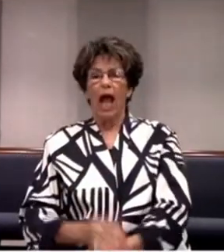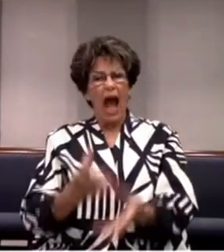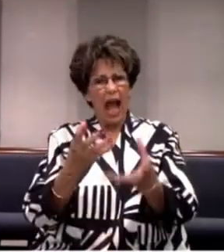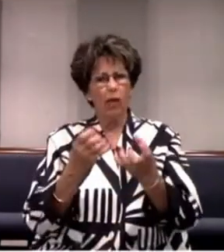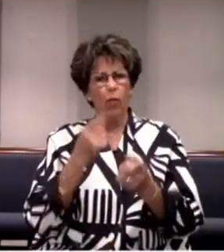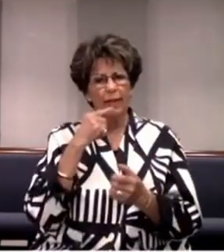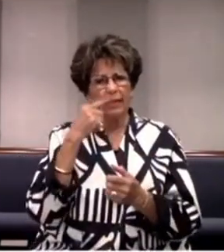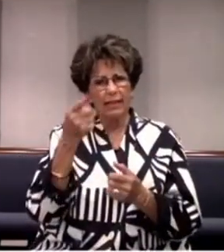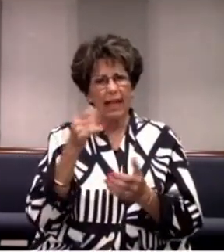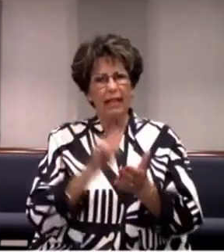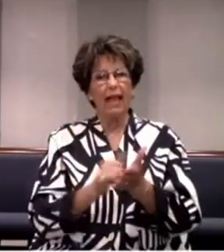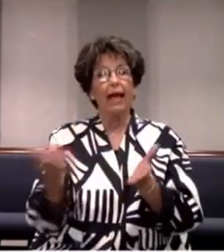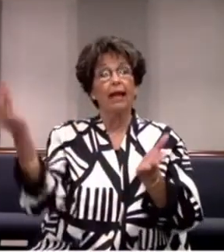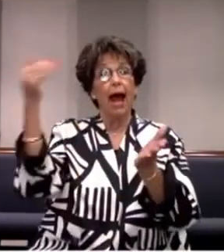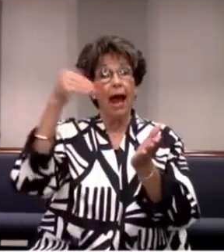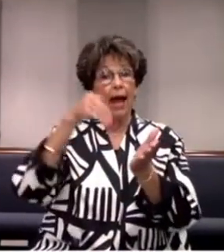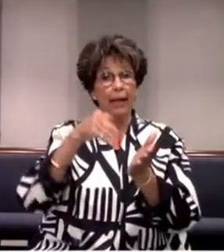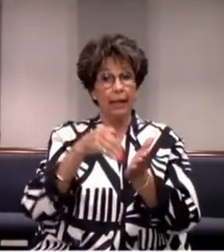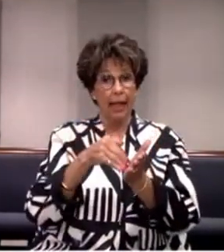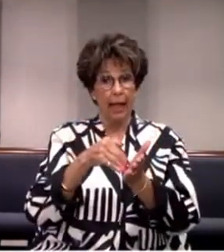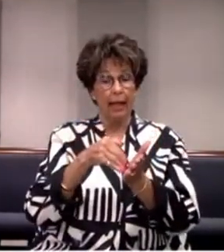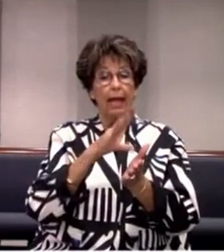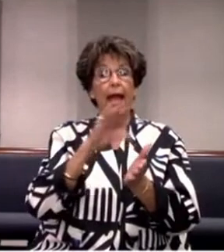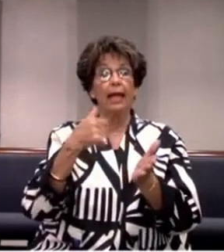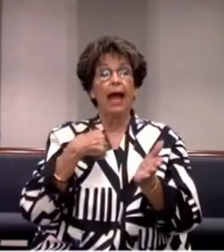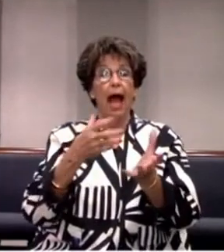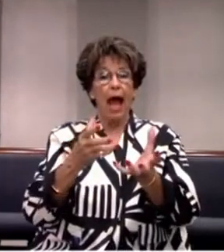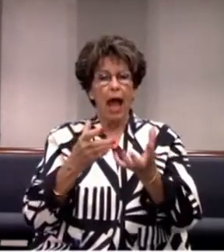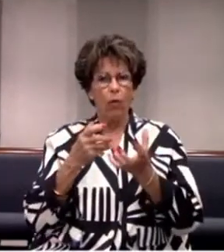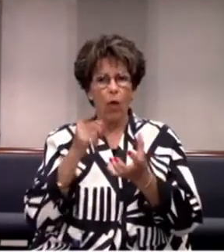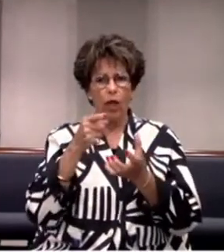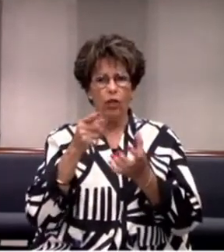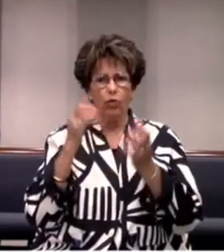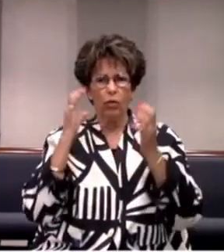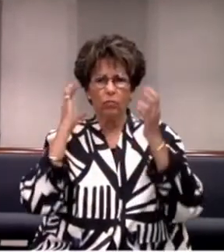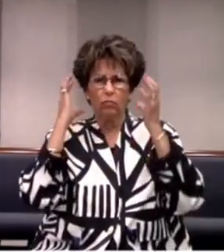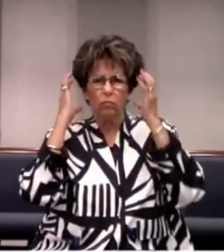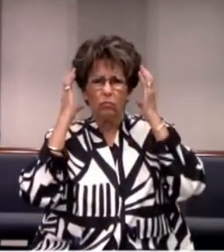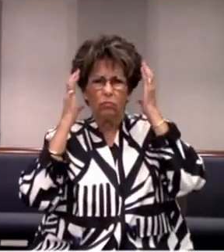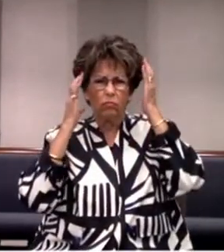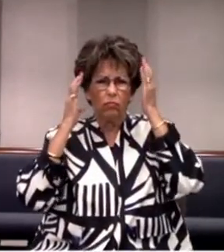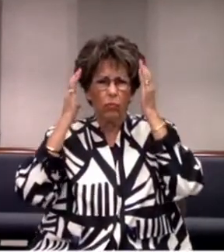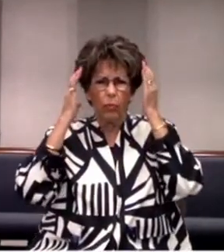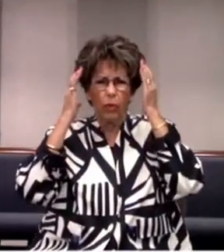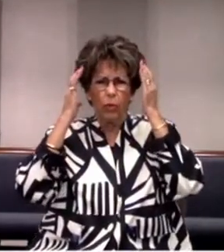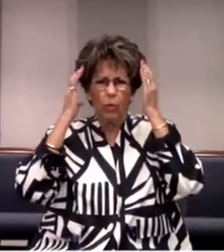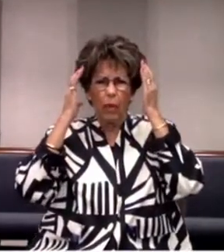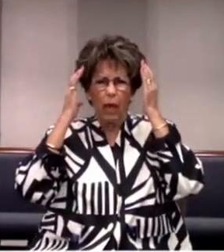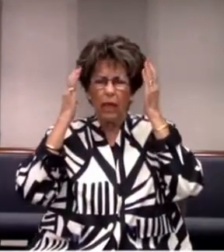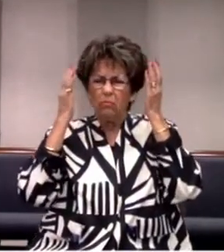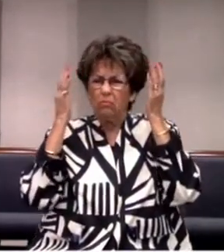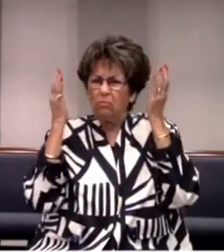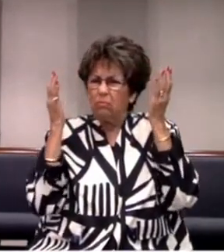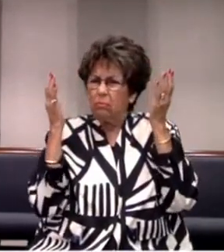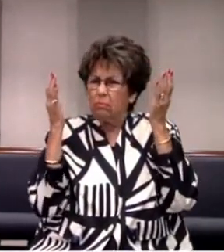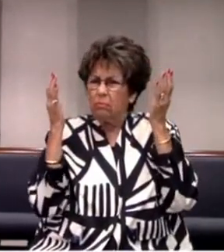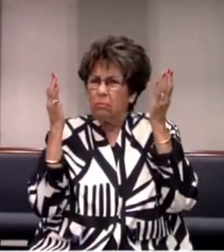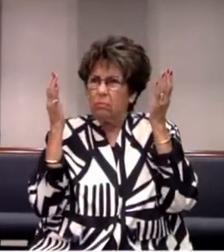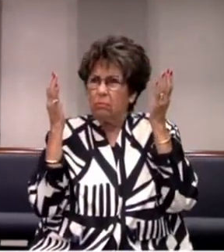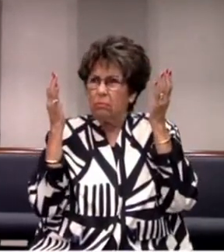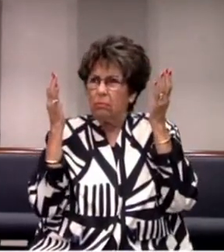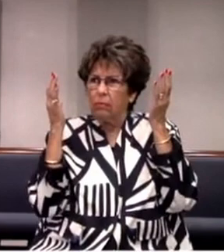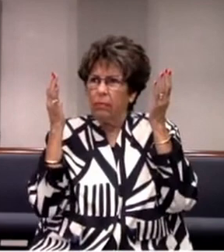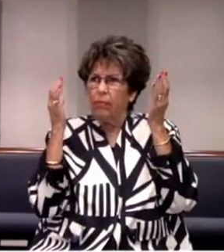that again, and then I want you to form in your mind some type of sentence of